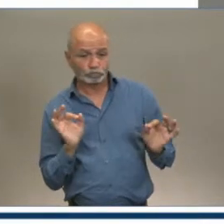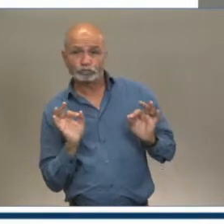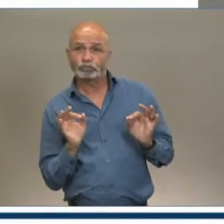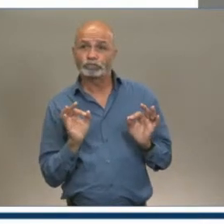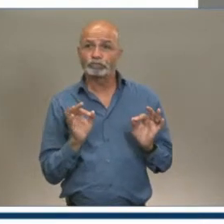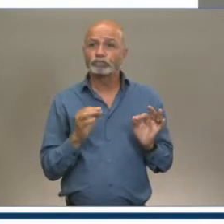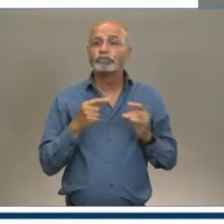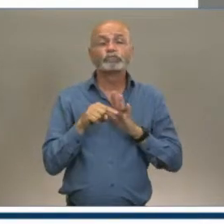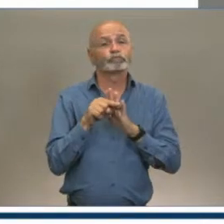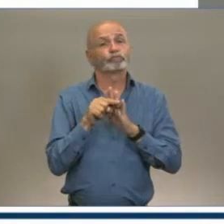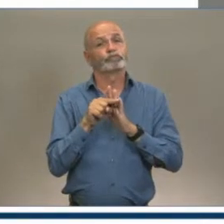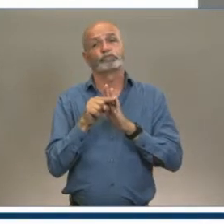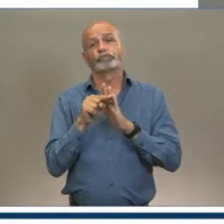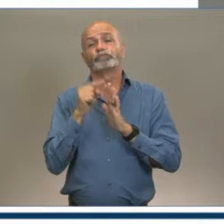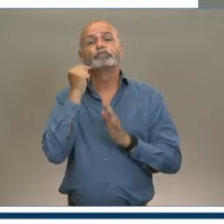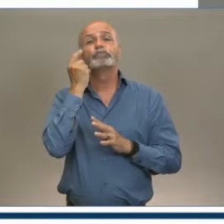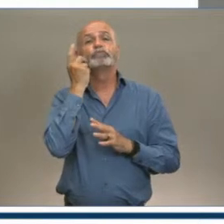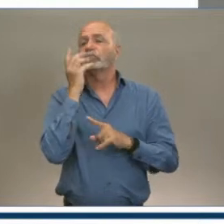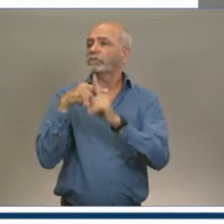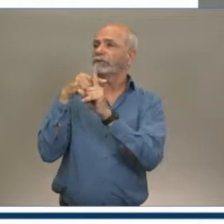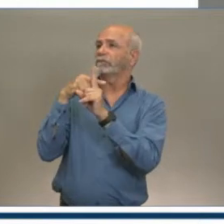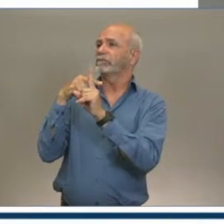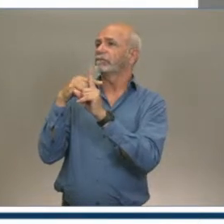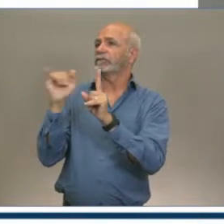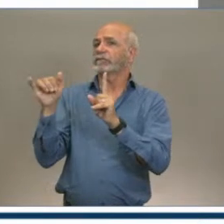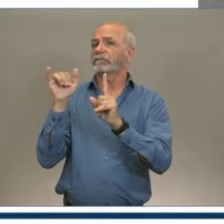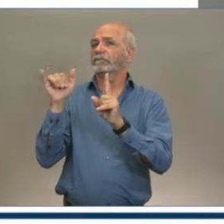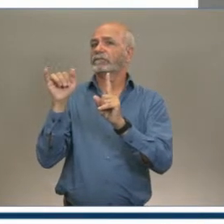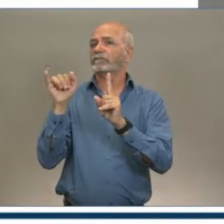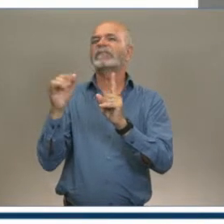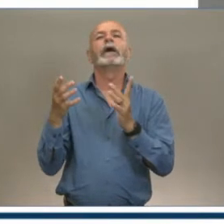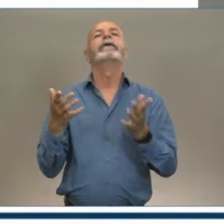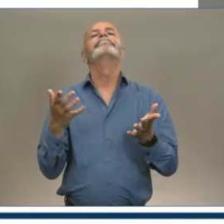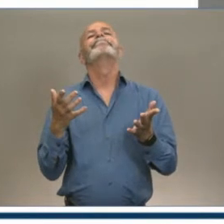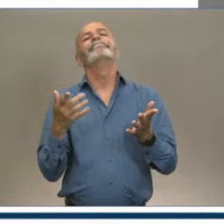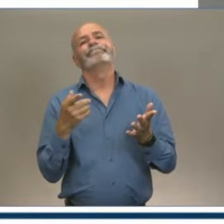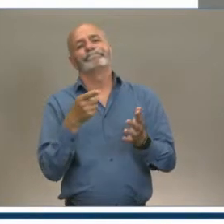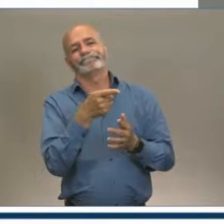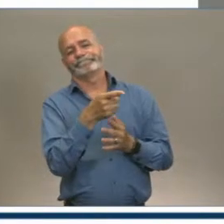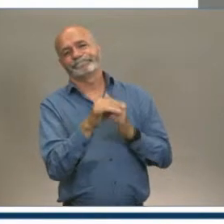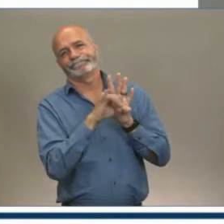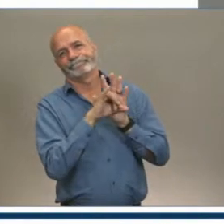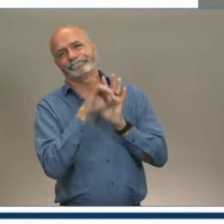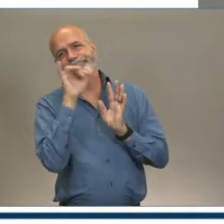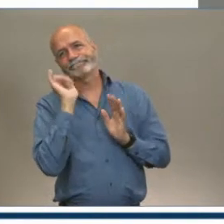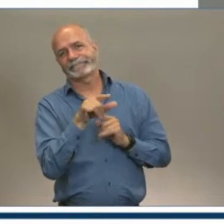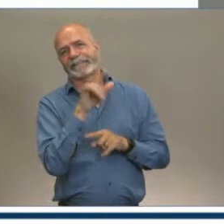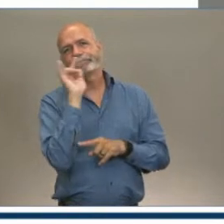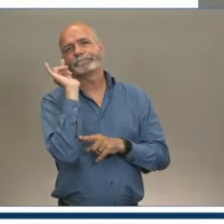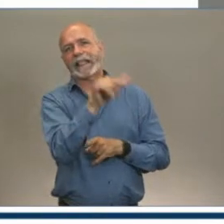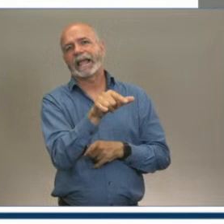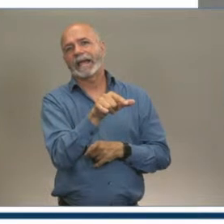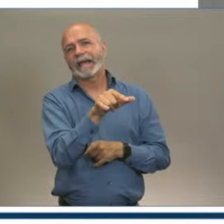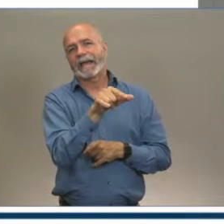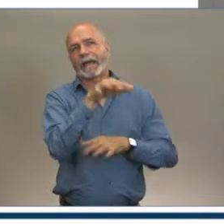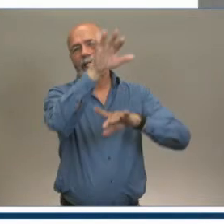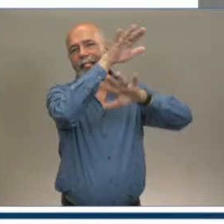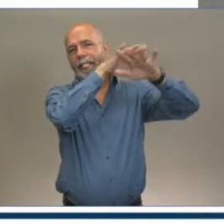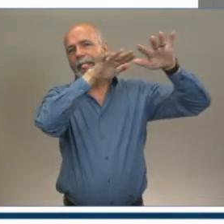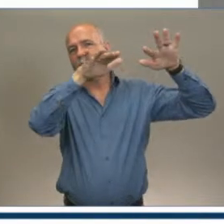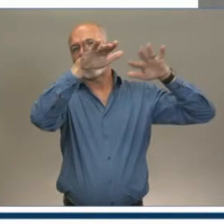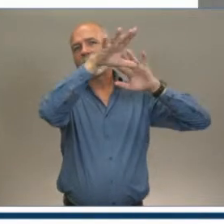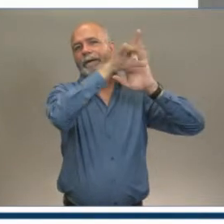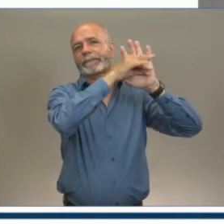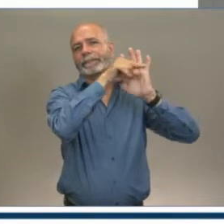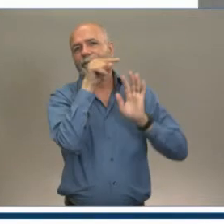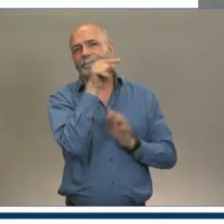So, and then we would have identified potentially that they'd been on a flight while they were still infectious. So, without looking into